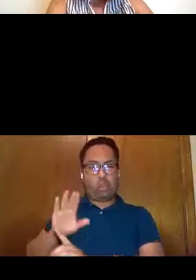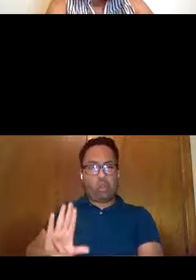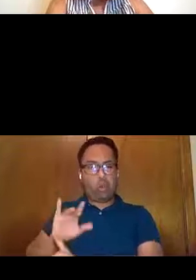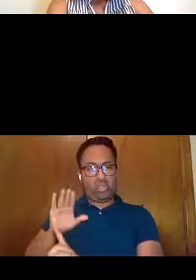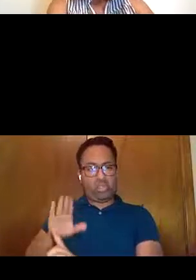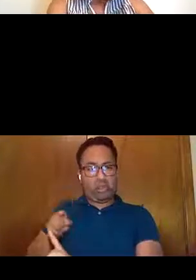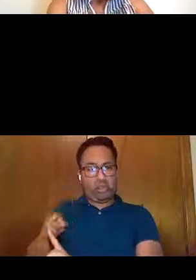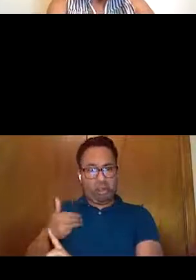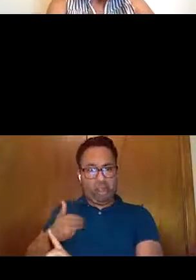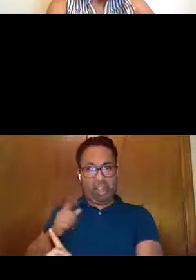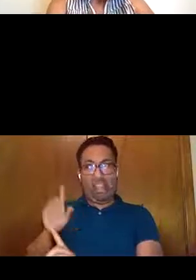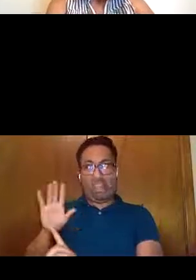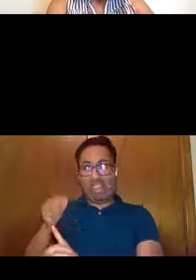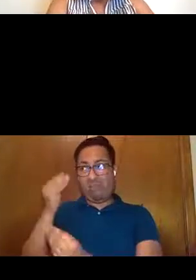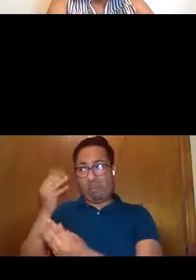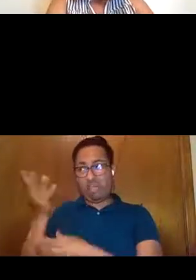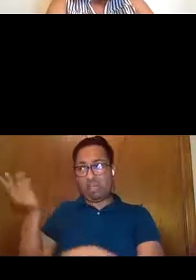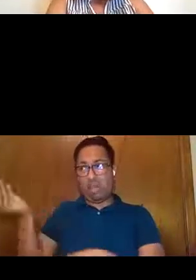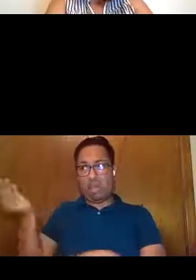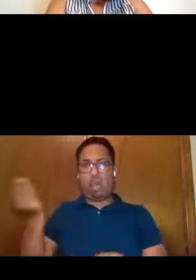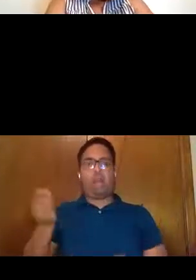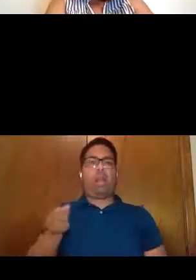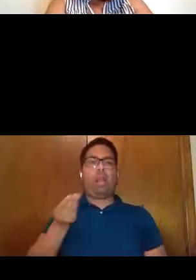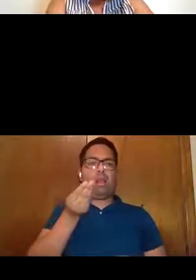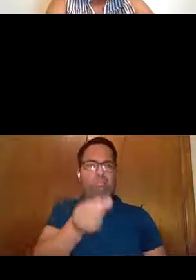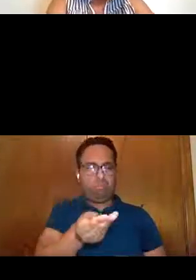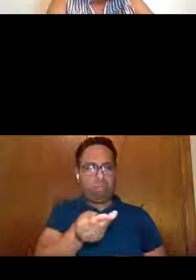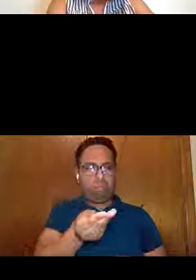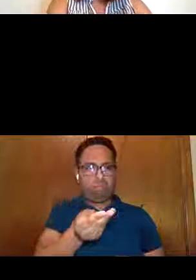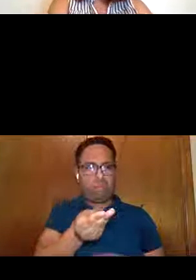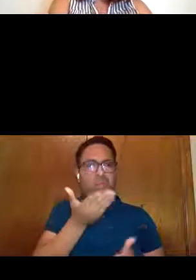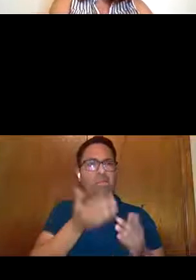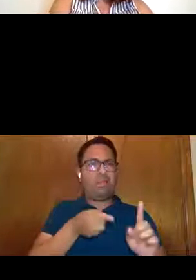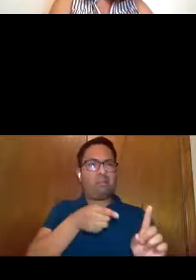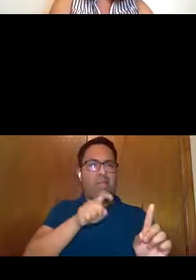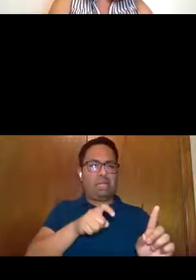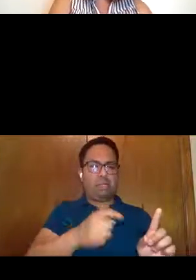other information you think your providers might need to know.